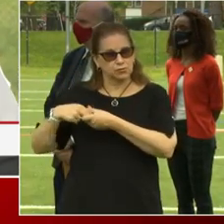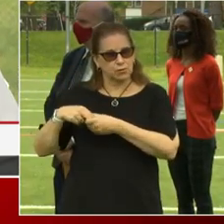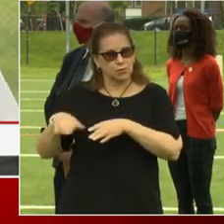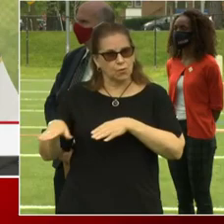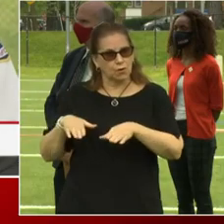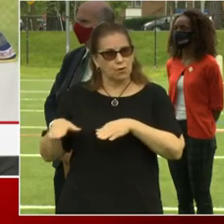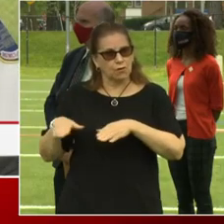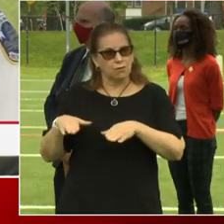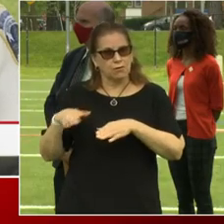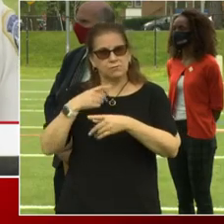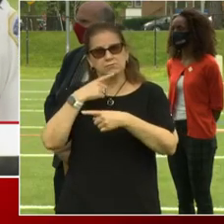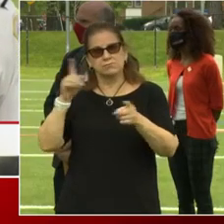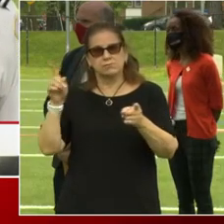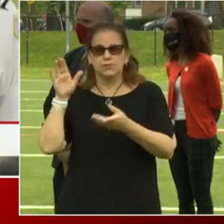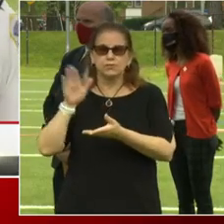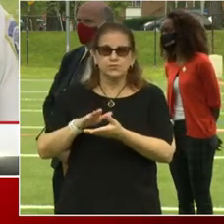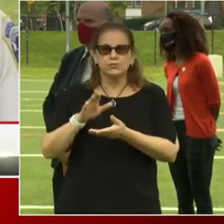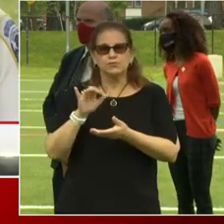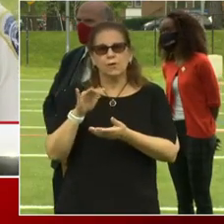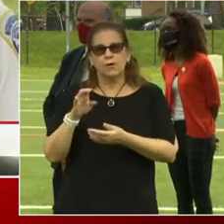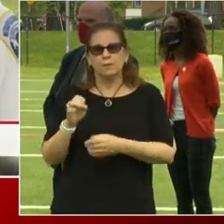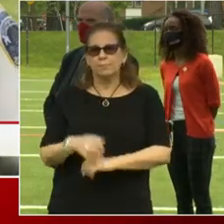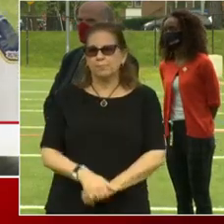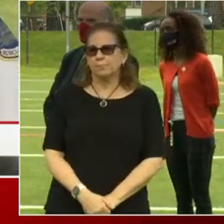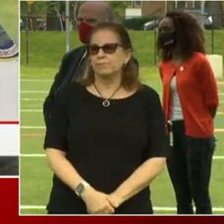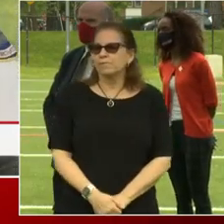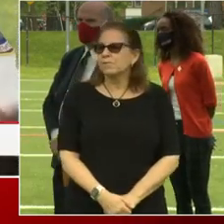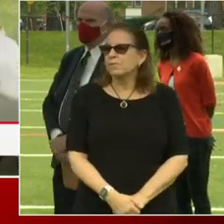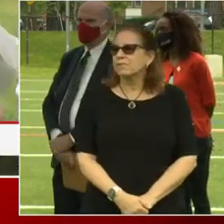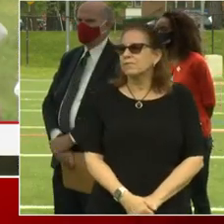months. Yes, sir. And then this.